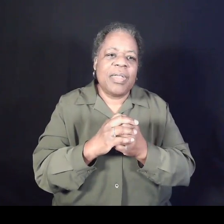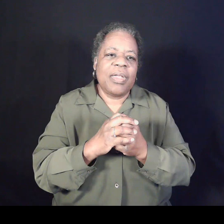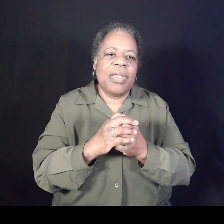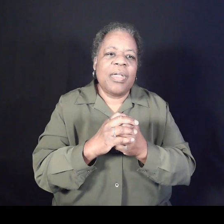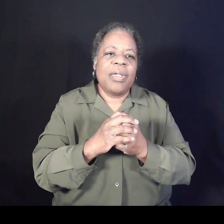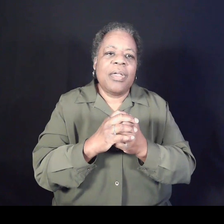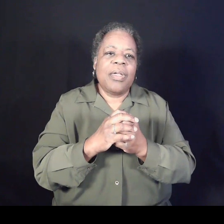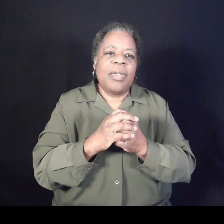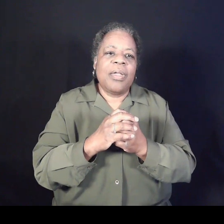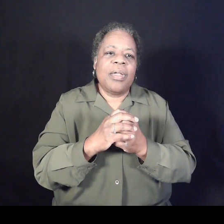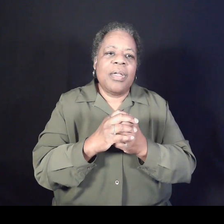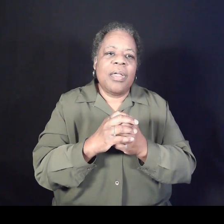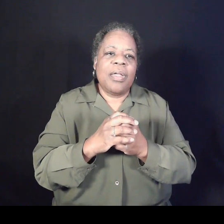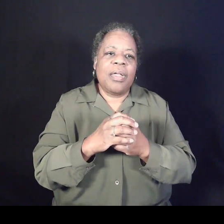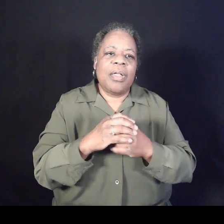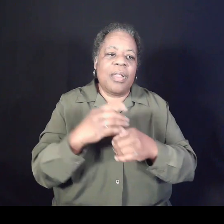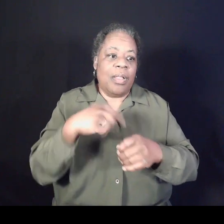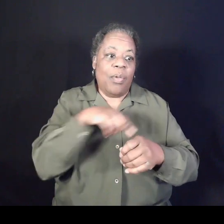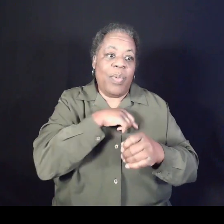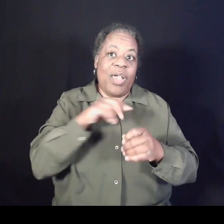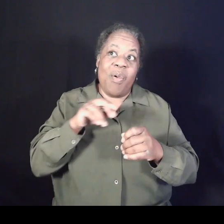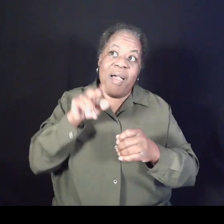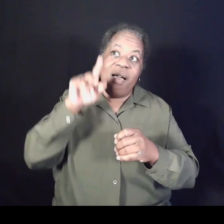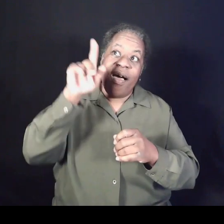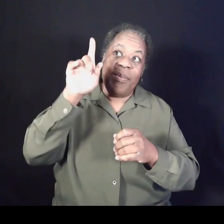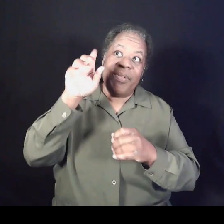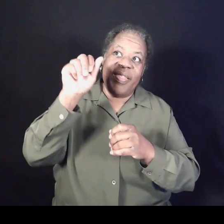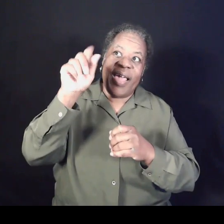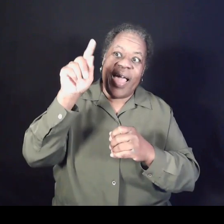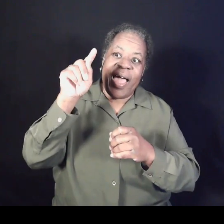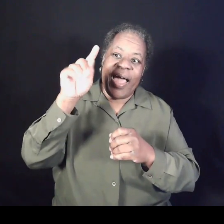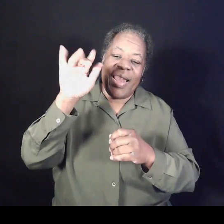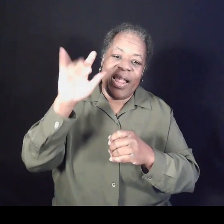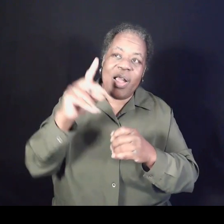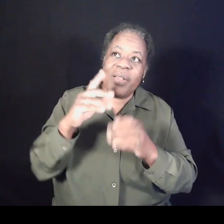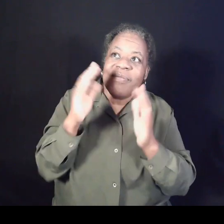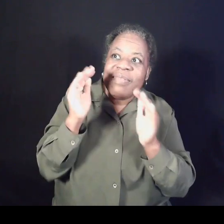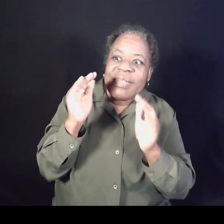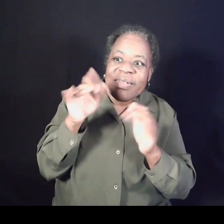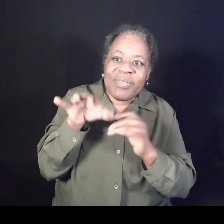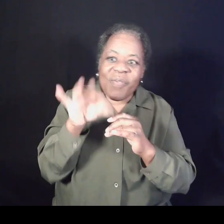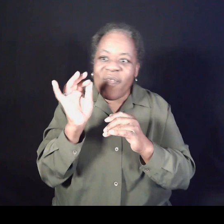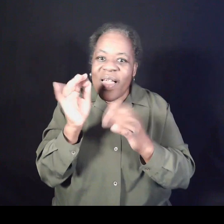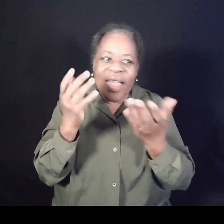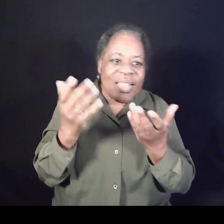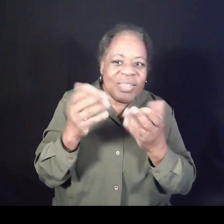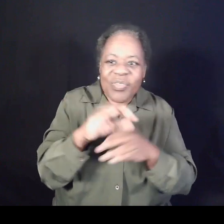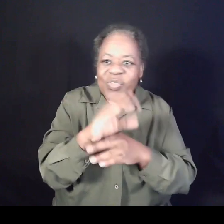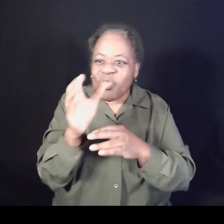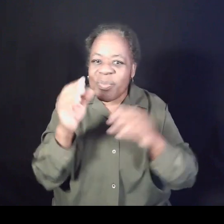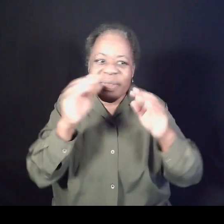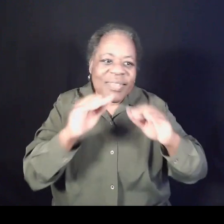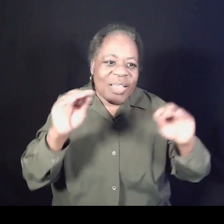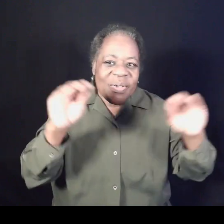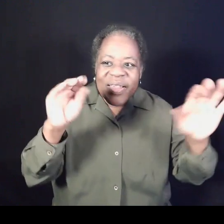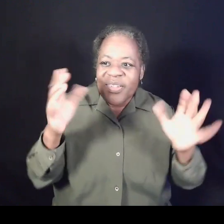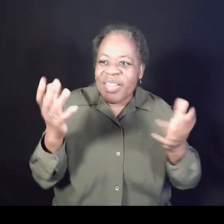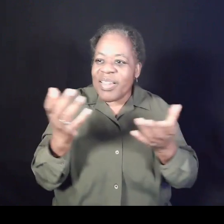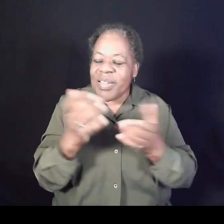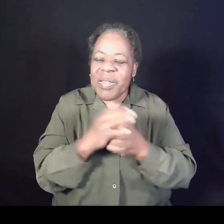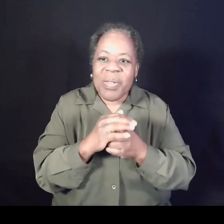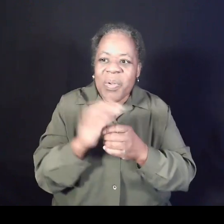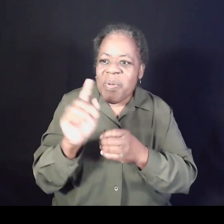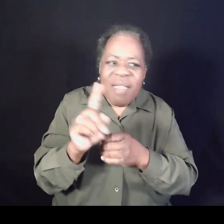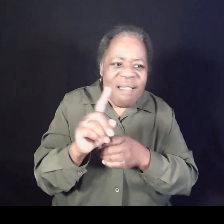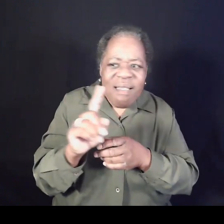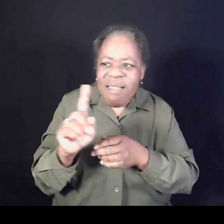we head up to the attic in hopes and expectation of finding what we need for a meaningful season. And we'll tease that out a little later in the